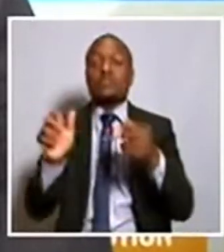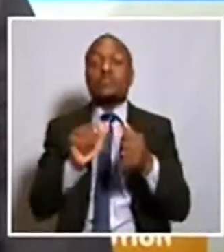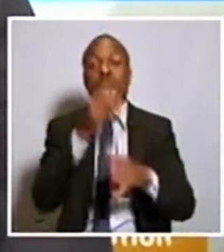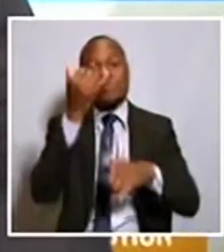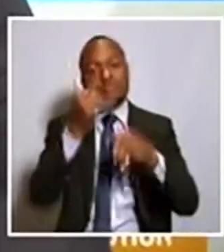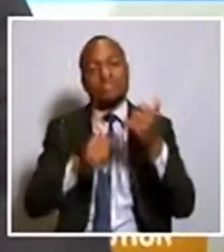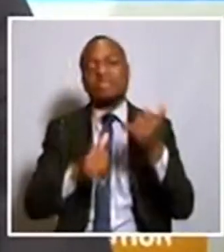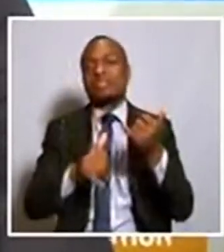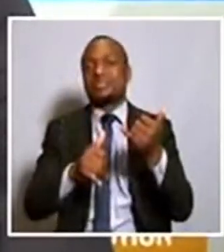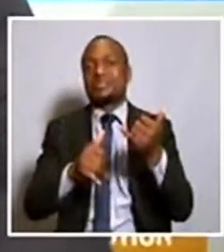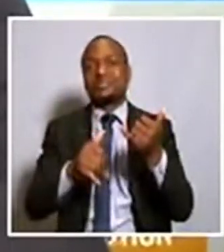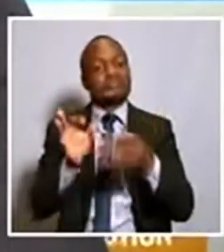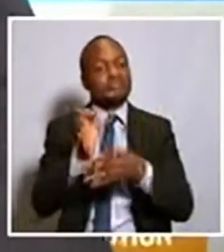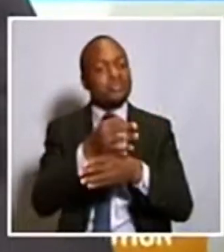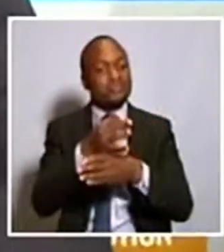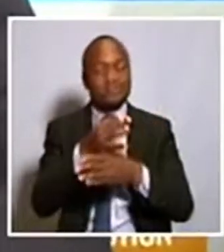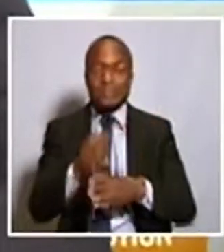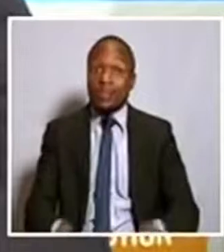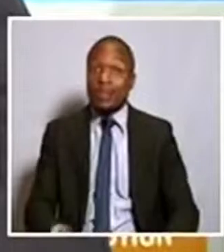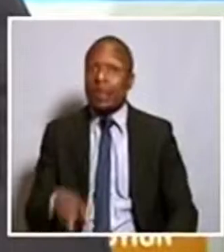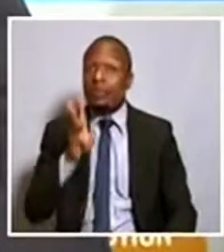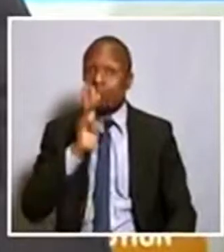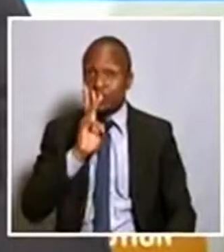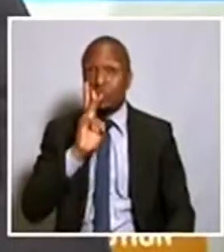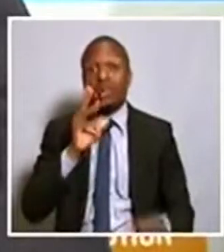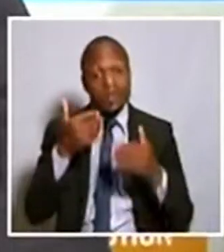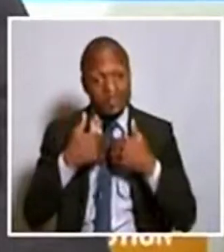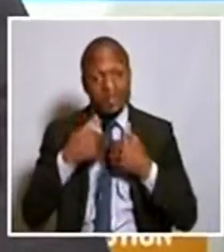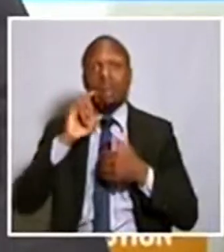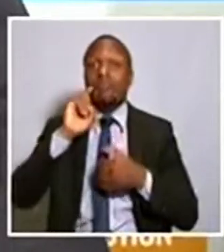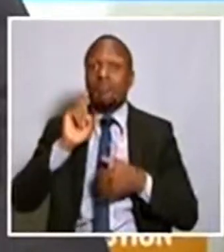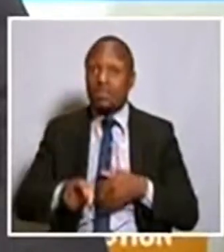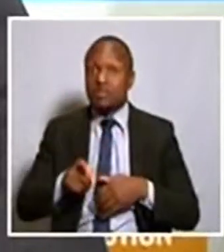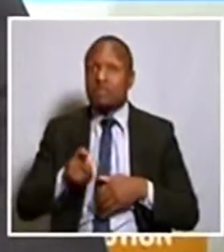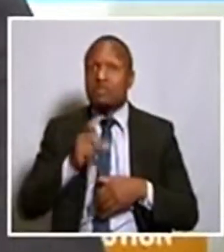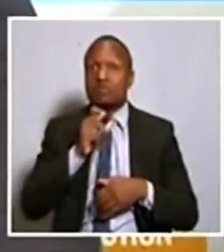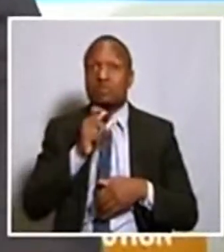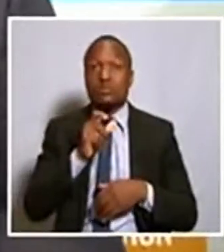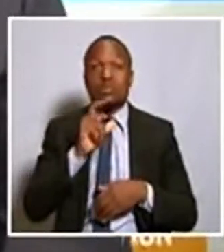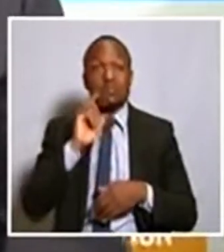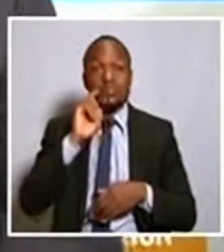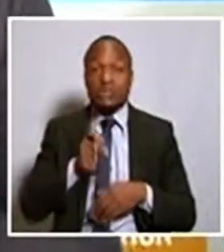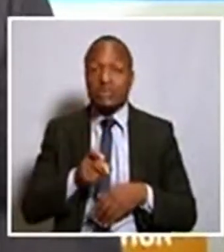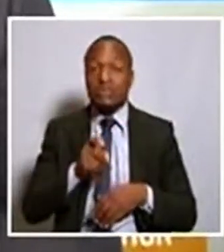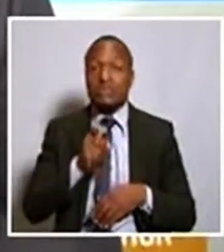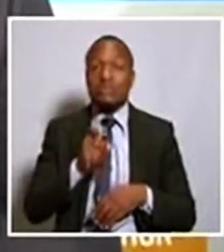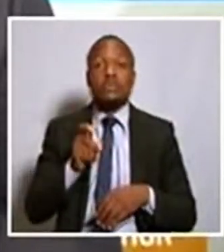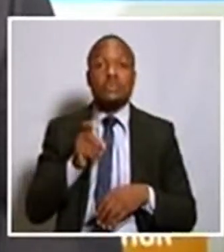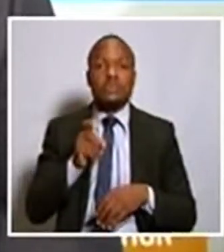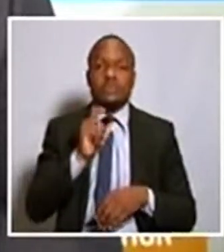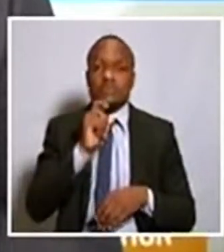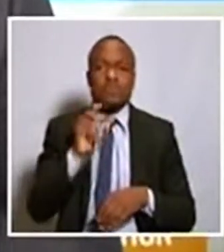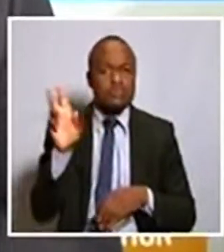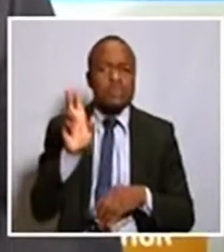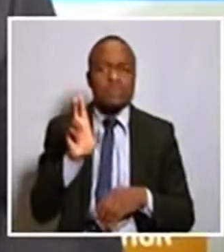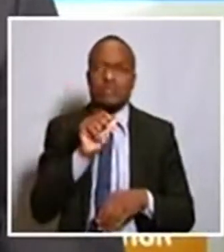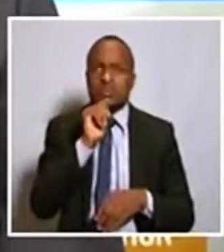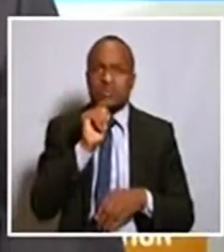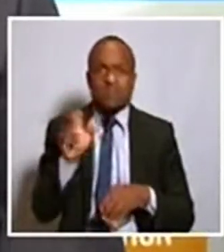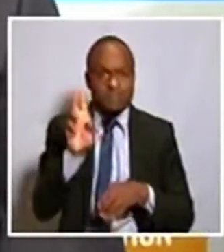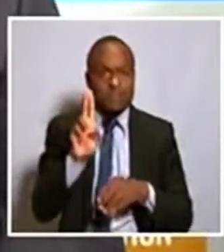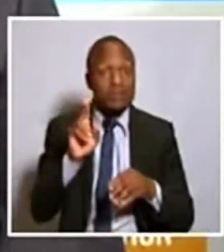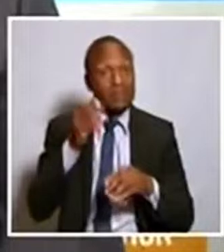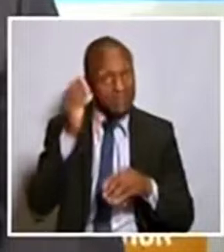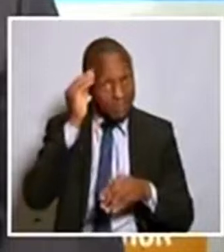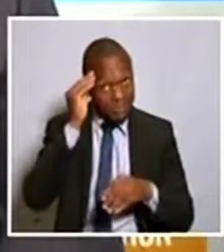fish. And also, the water which we have, we should not take advantages, of the water which we have at the moment. We